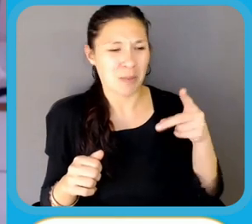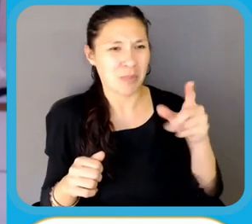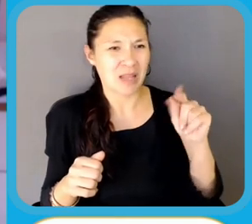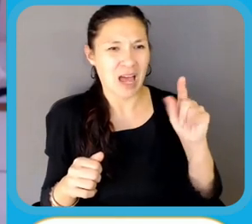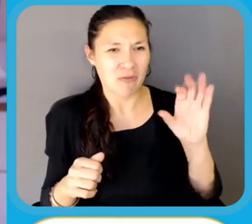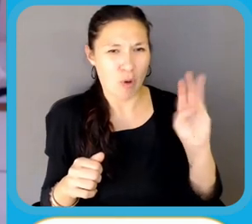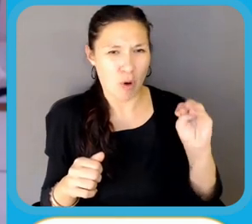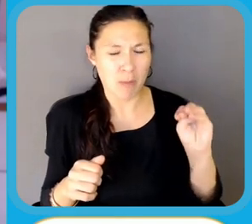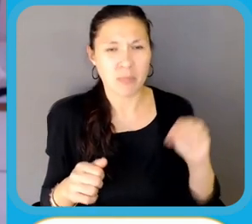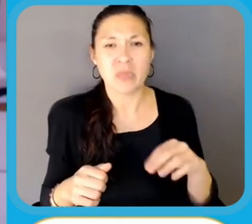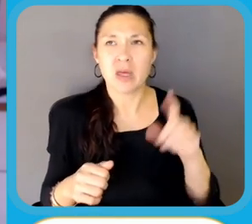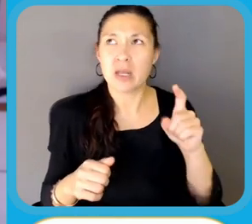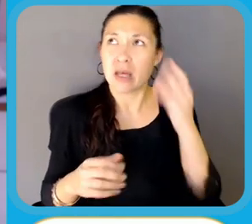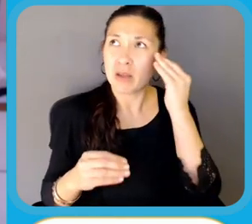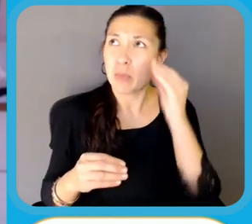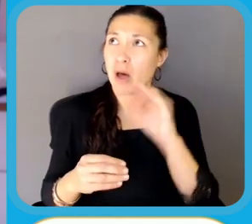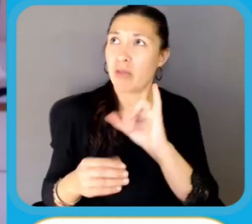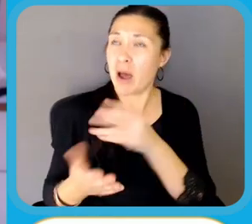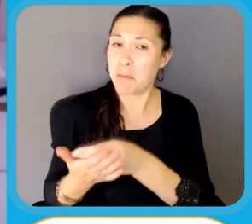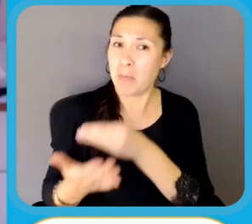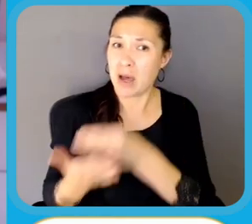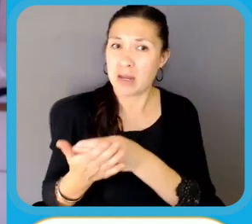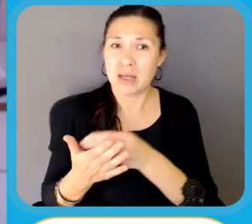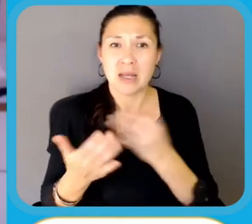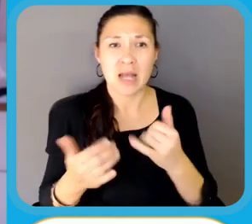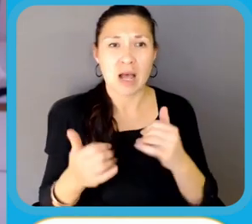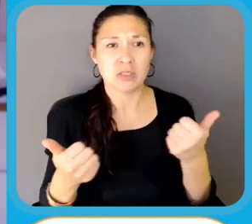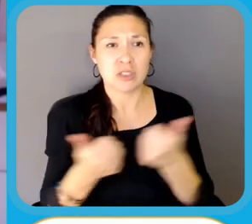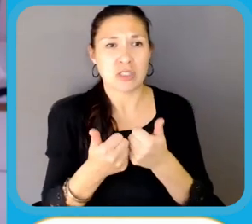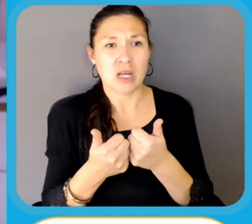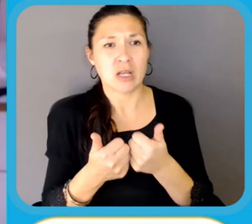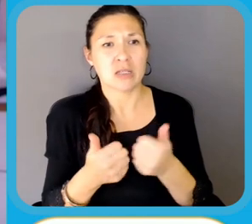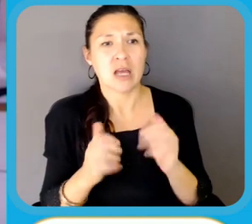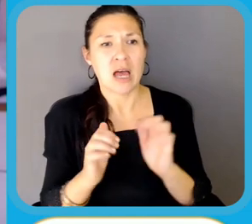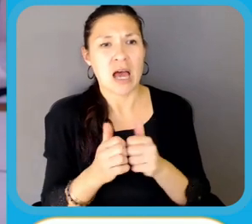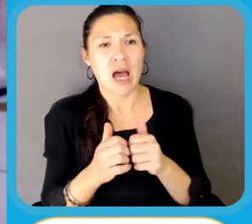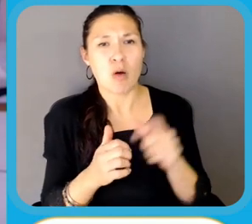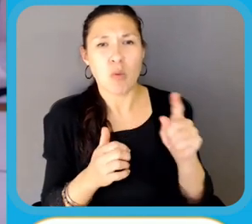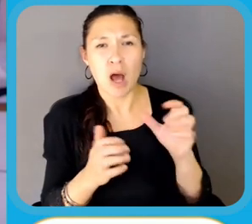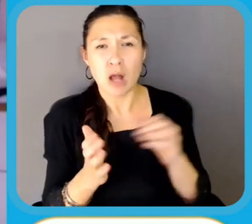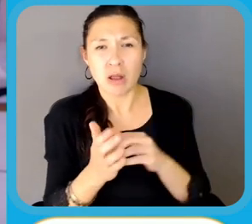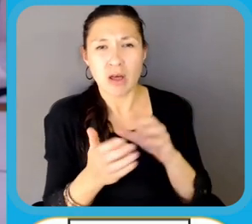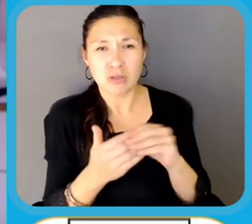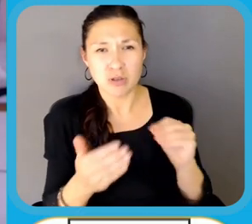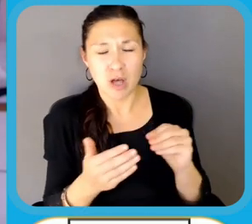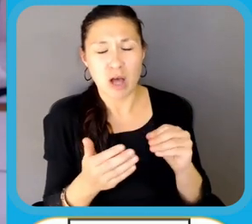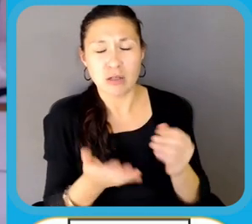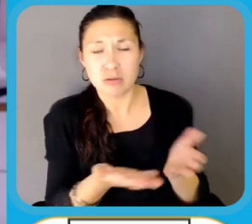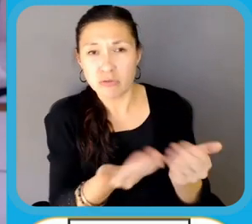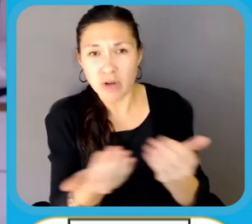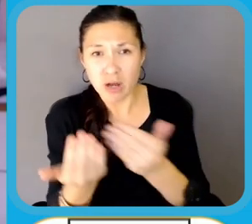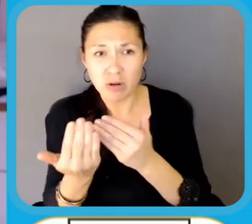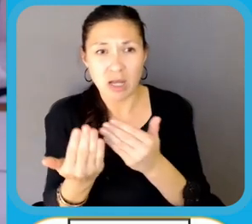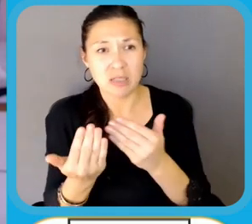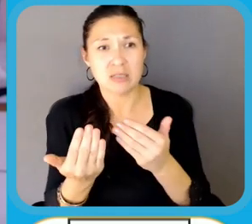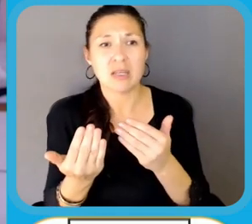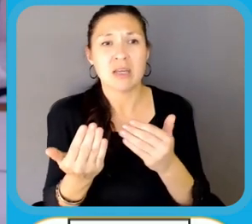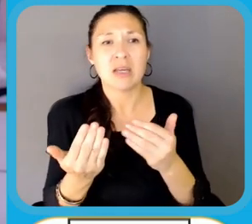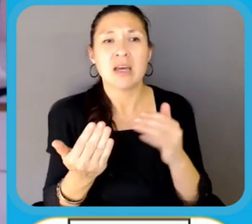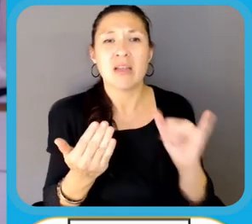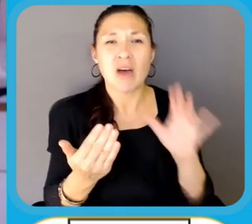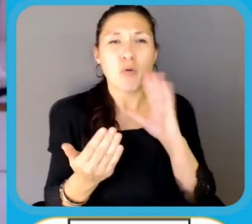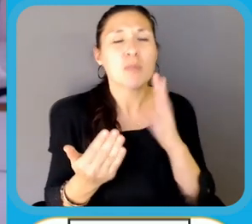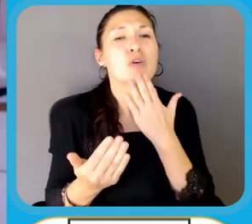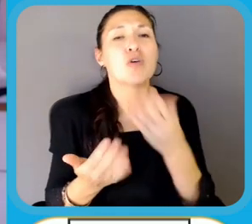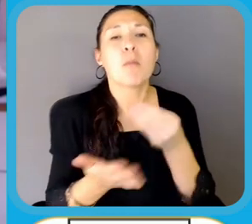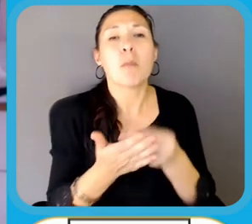was challenged to raise $100,000, so I vowed to bake challahs and sell them off to supply good money. I joined the